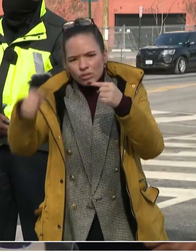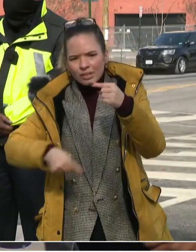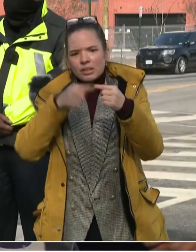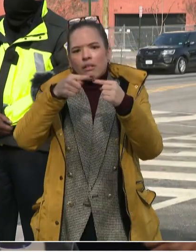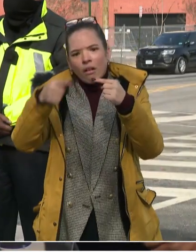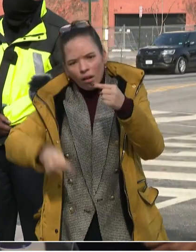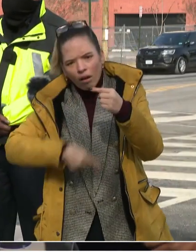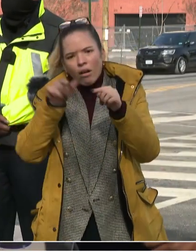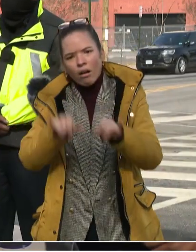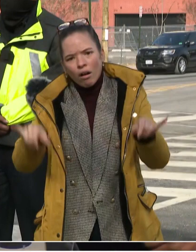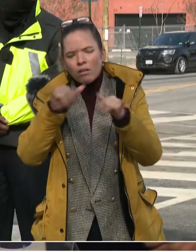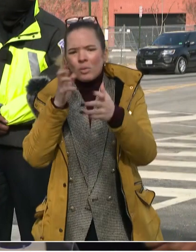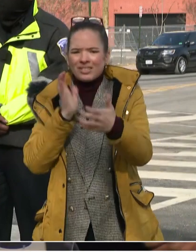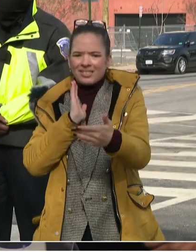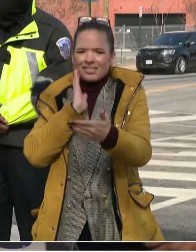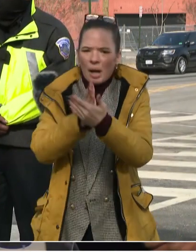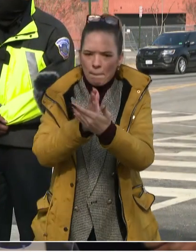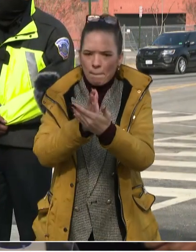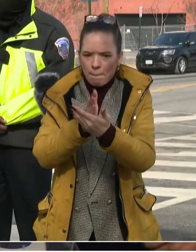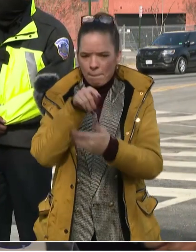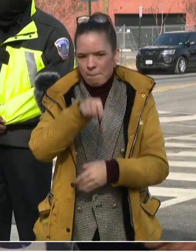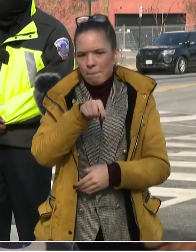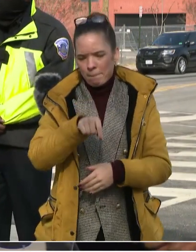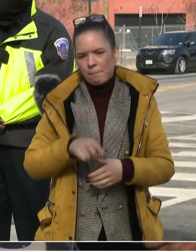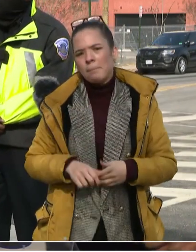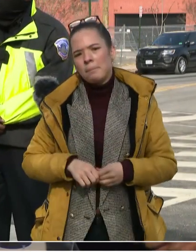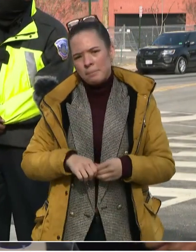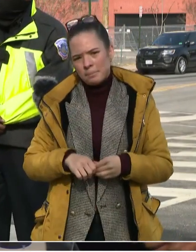often in our youth. The program will use 4